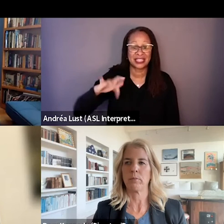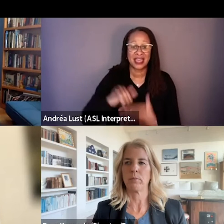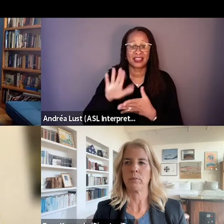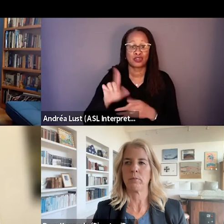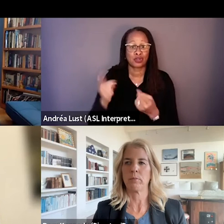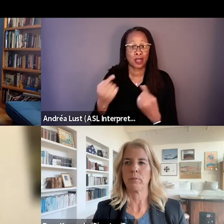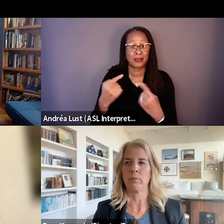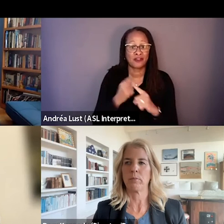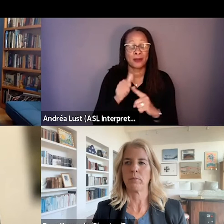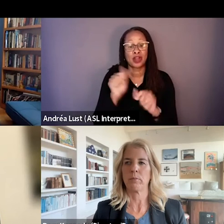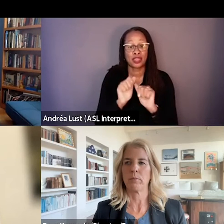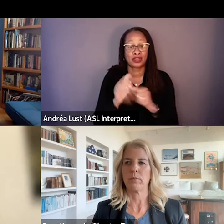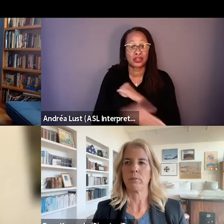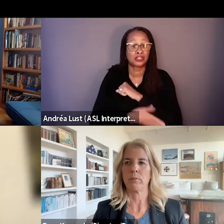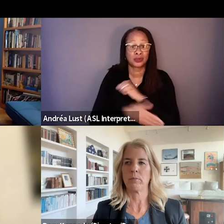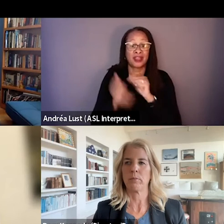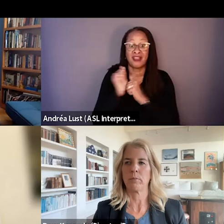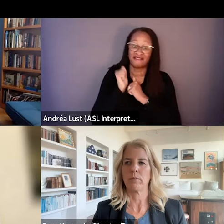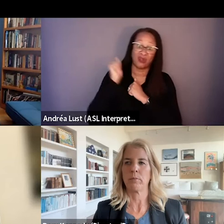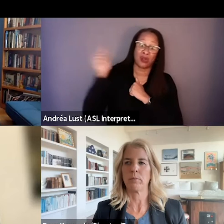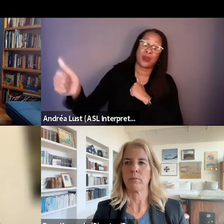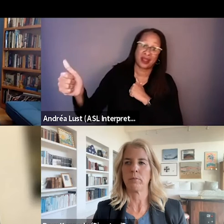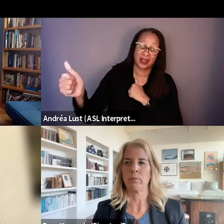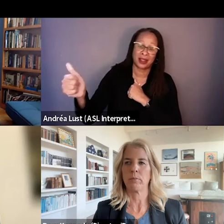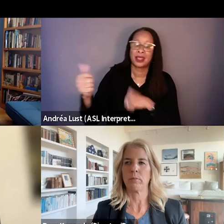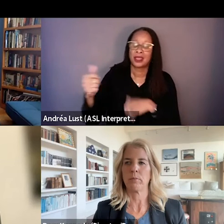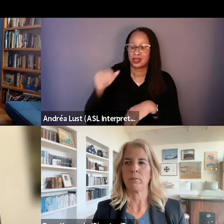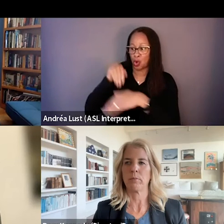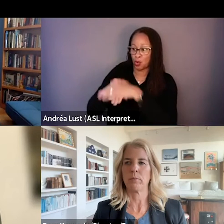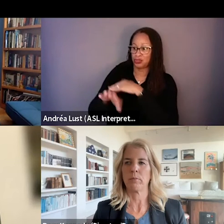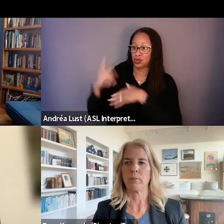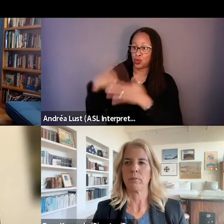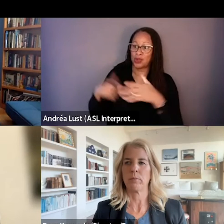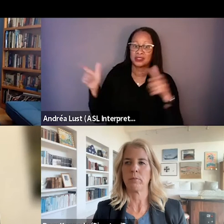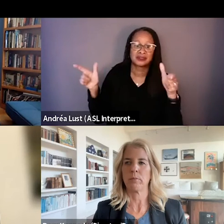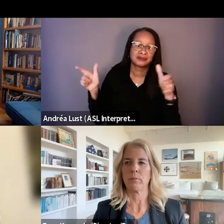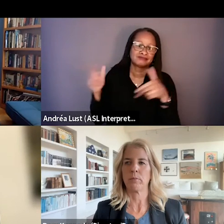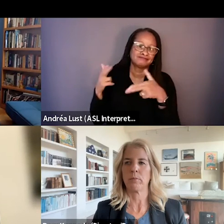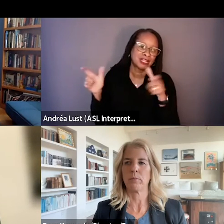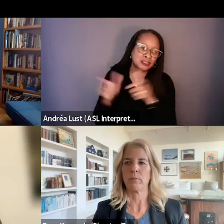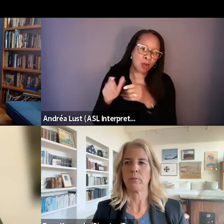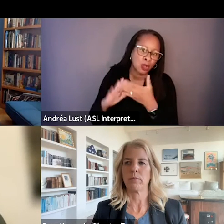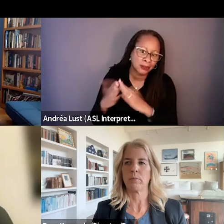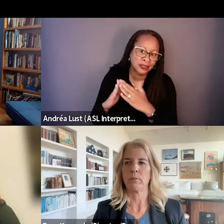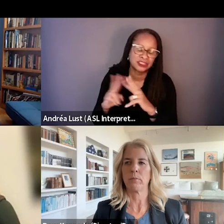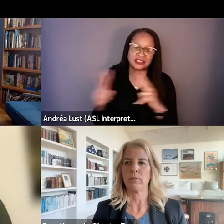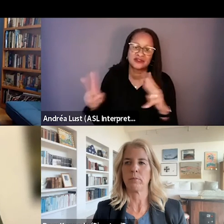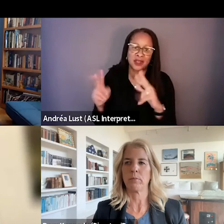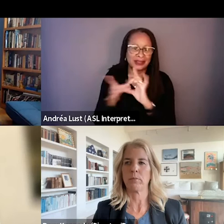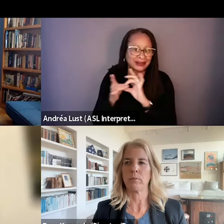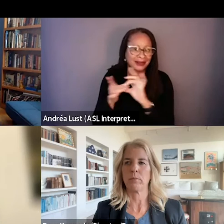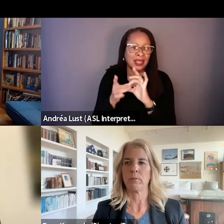coming from another country very, very far away, and you're going into what is a small community that's quite tight knit with